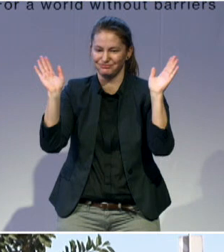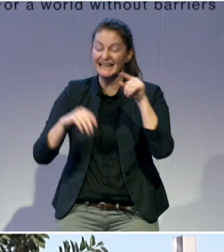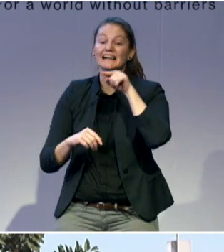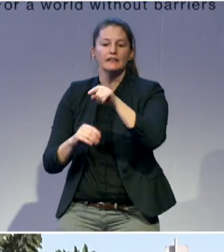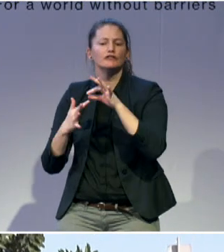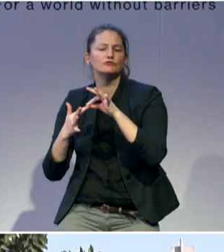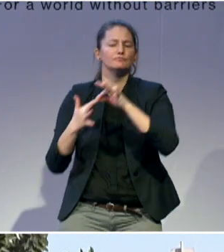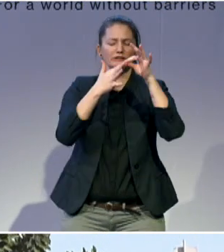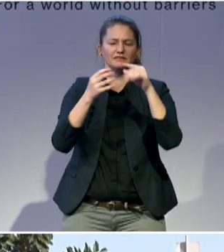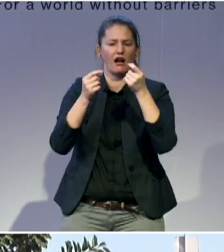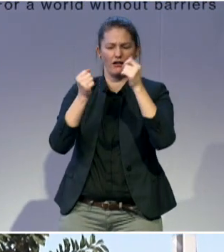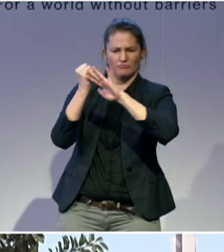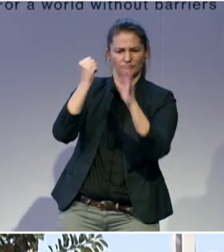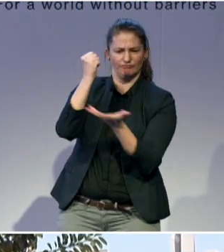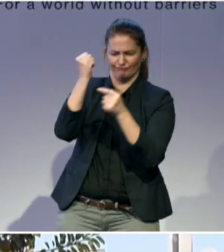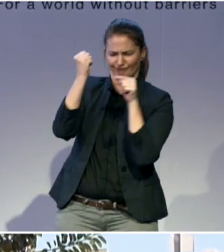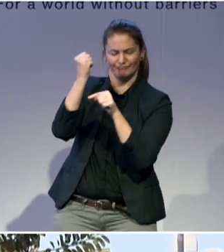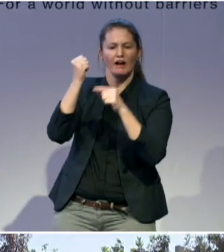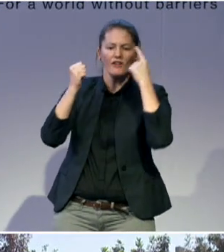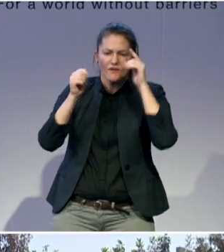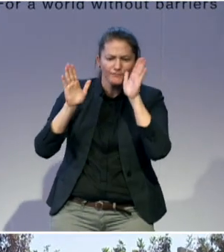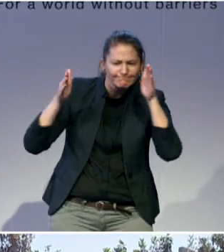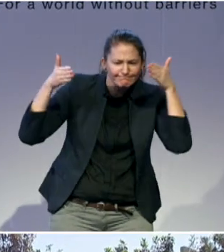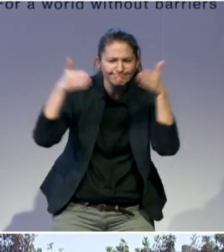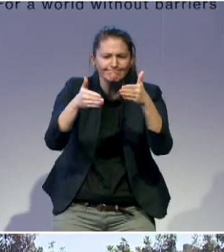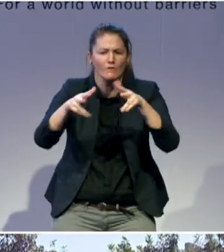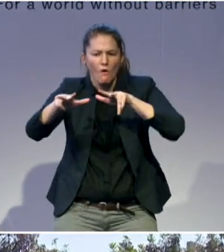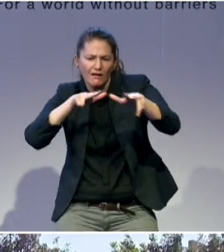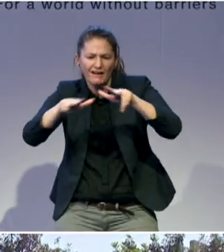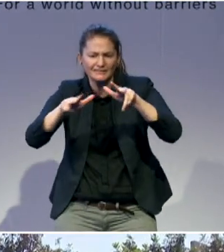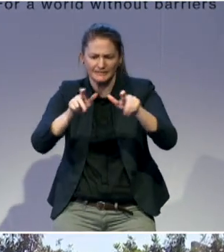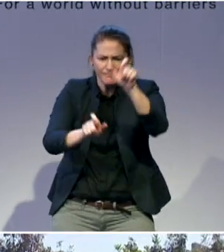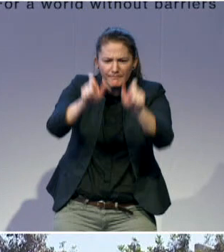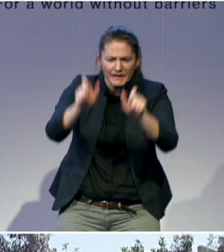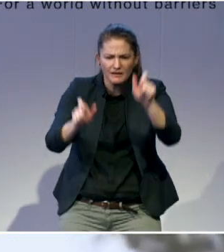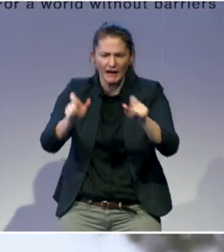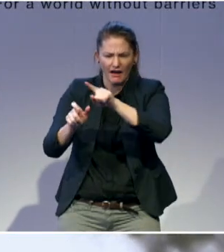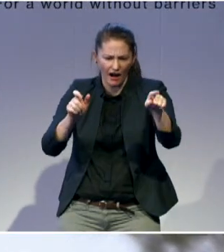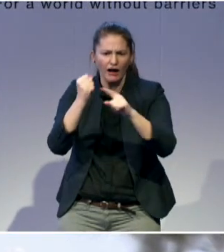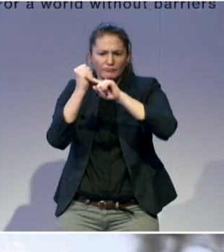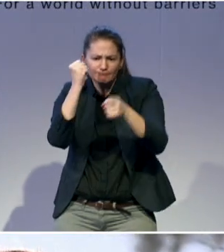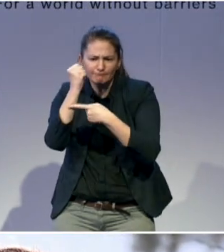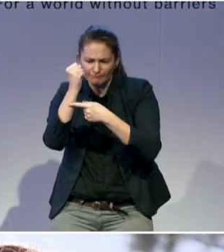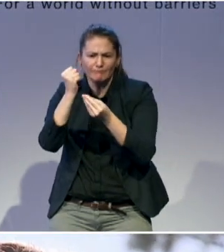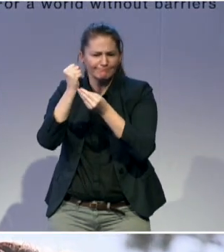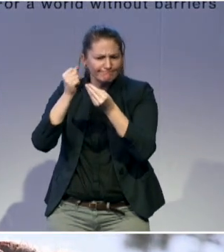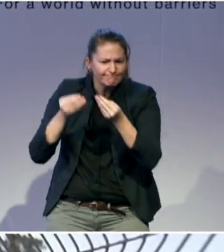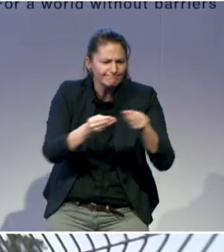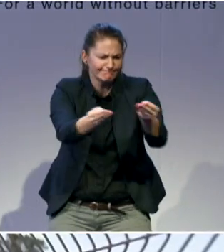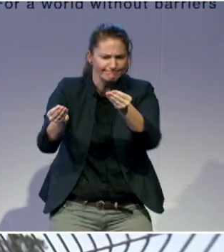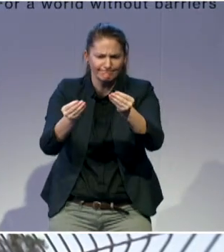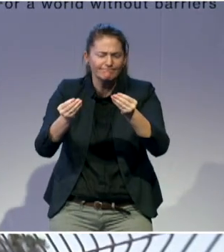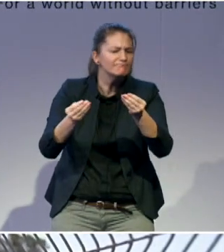organizations started a personal budget model for people with disabilities by organizing workshops with leaders